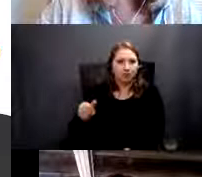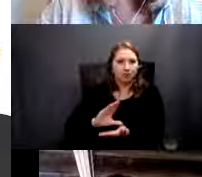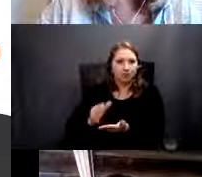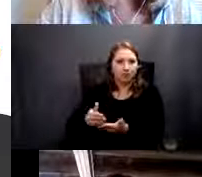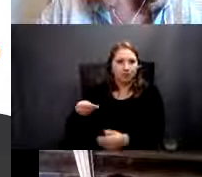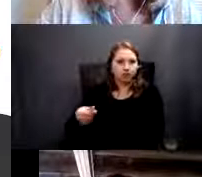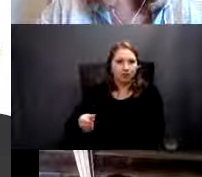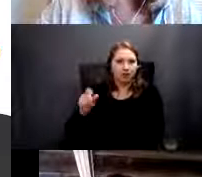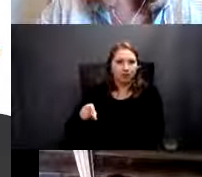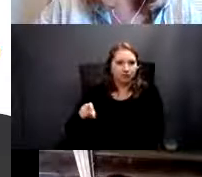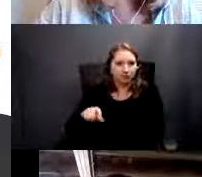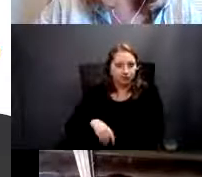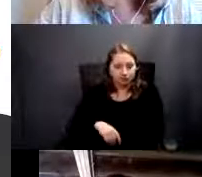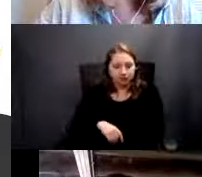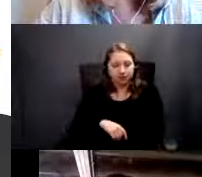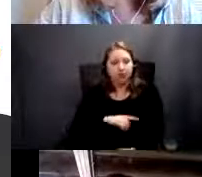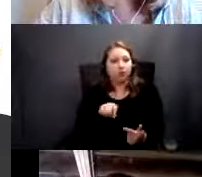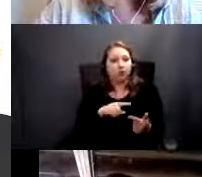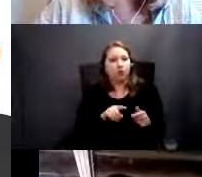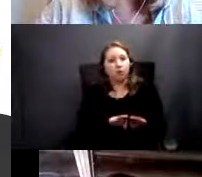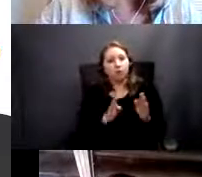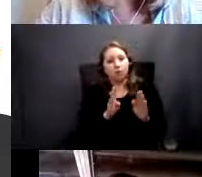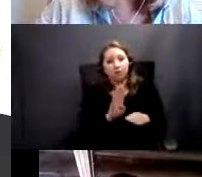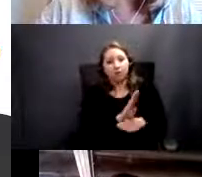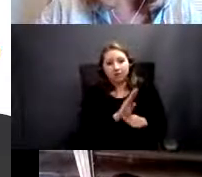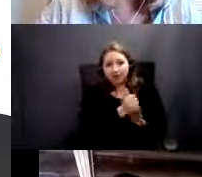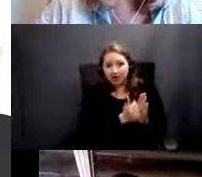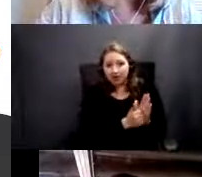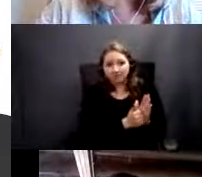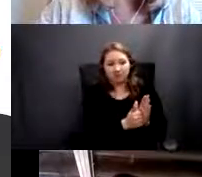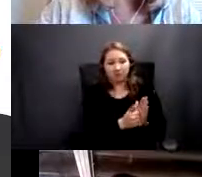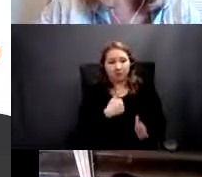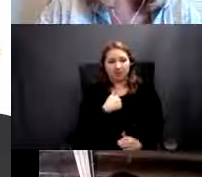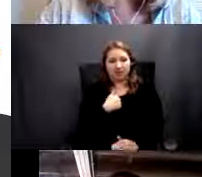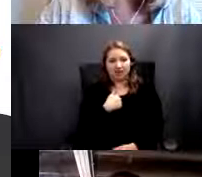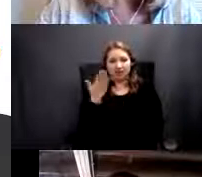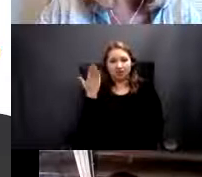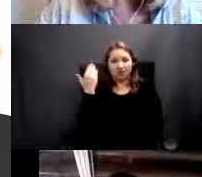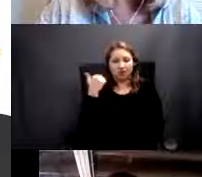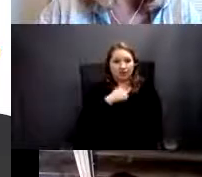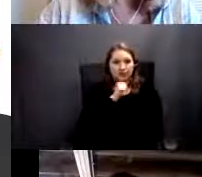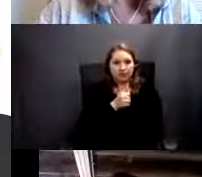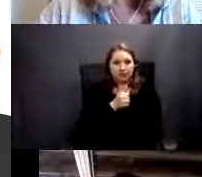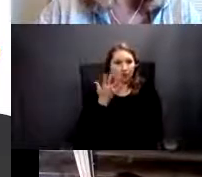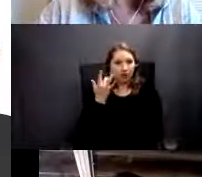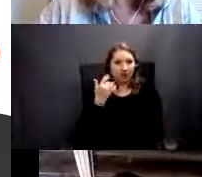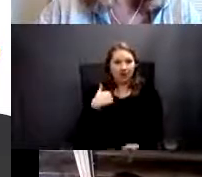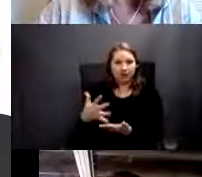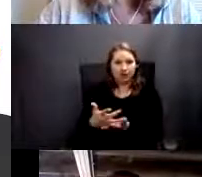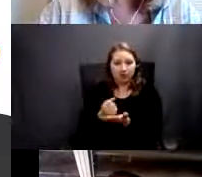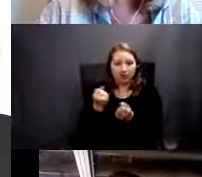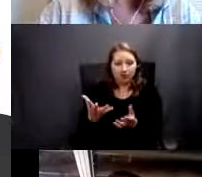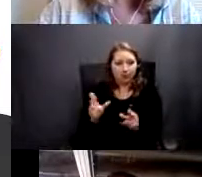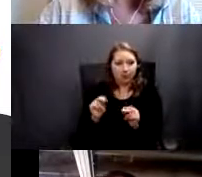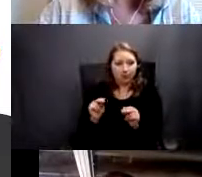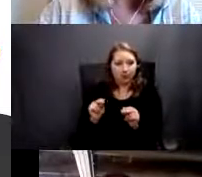Where and when you'll open a business account, knowing, at first I didn't because I didn't have a lot coming in. And so we just ran it through my personal